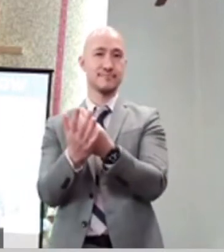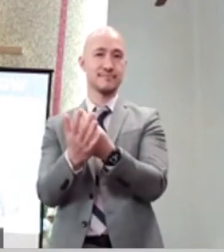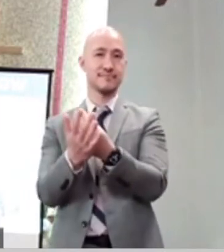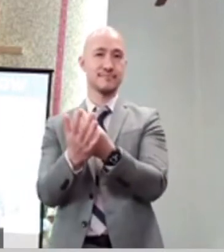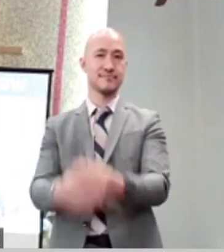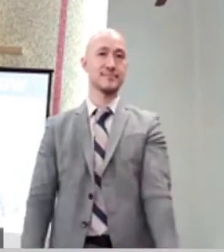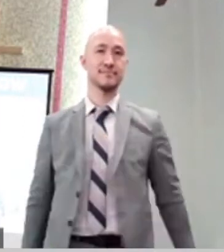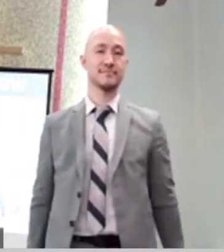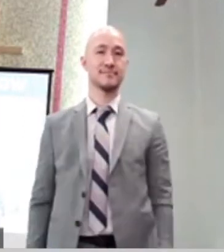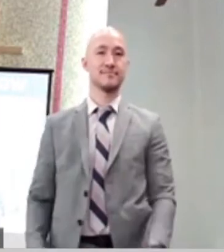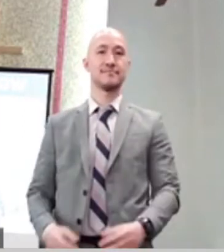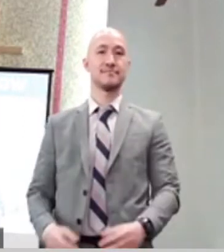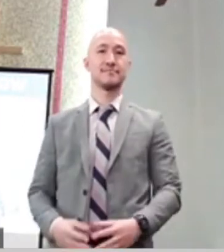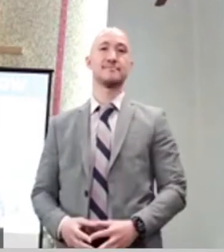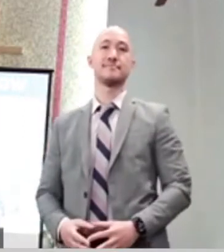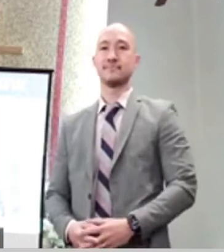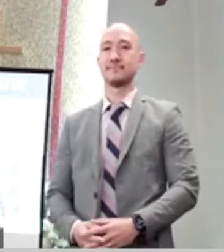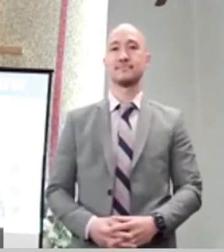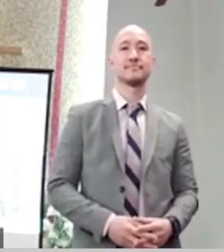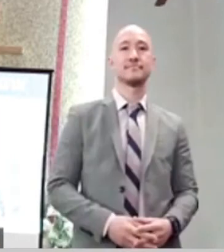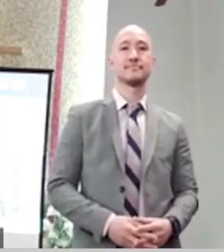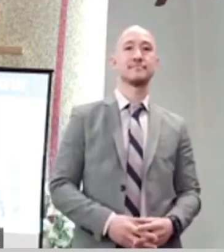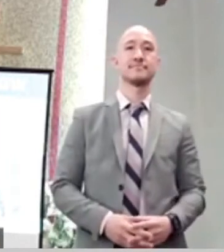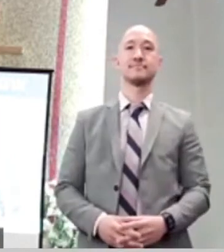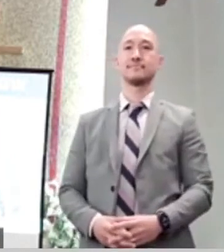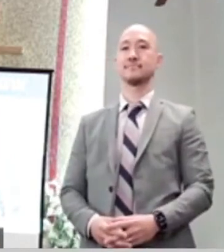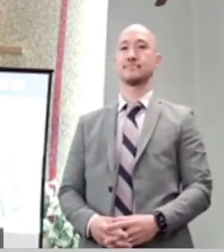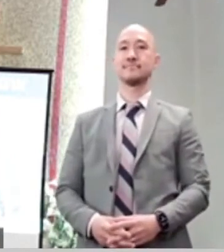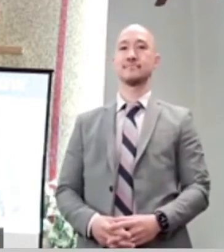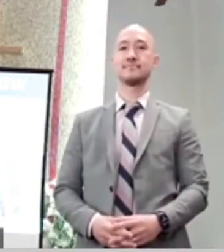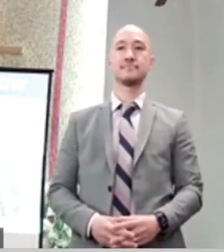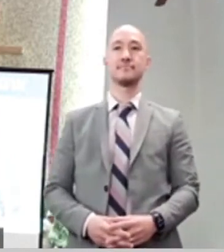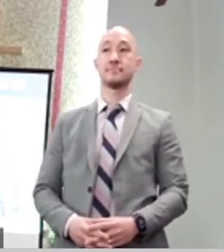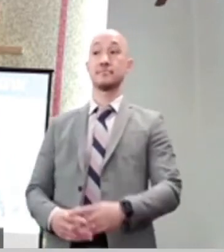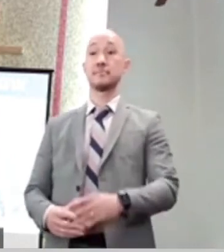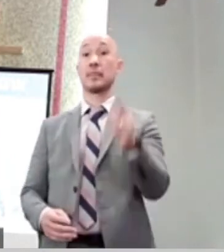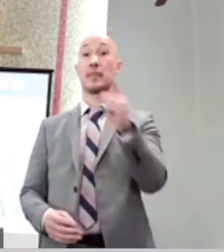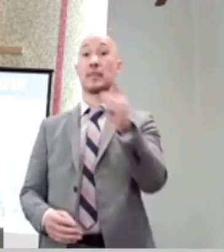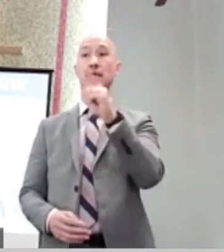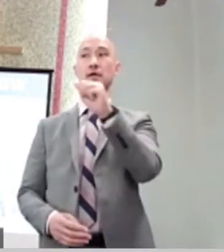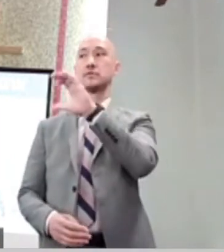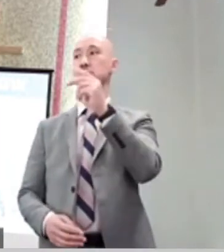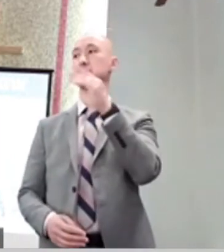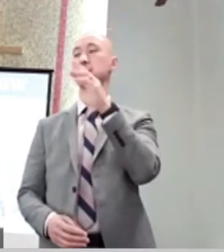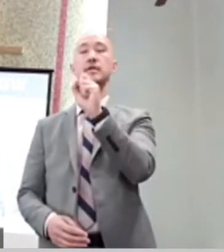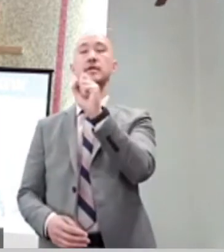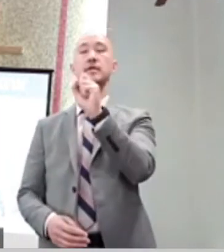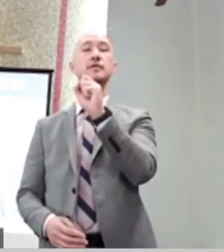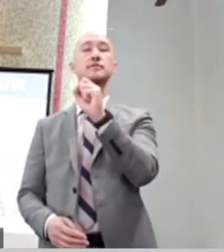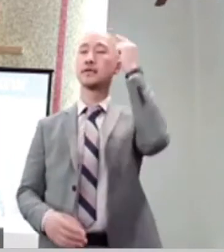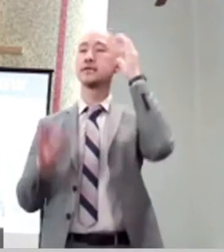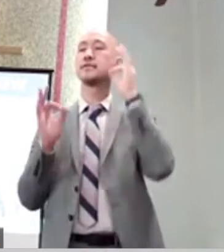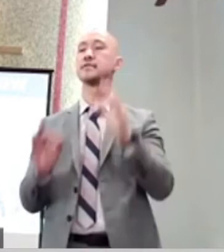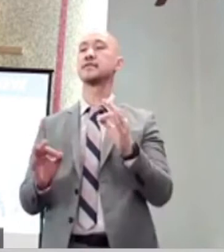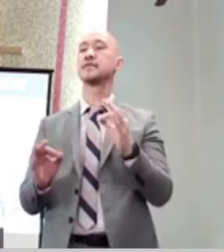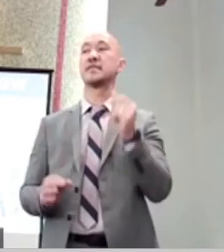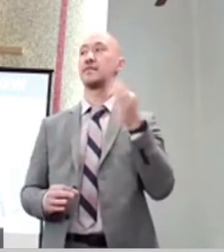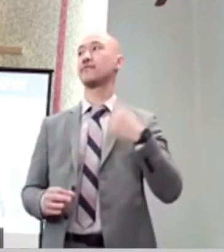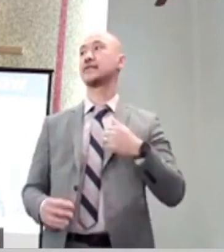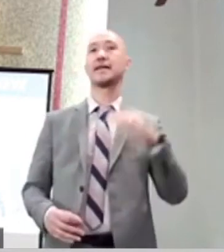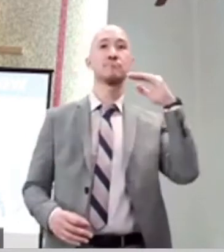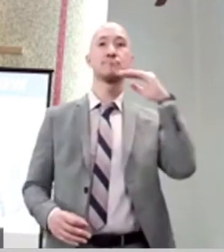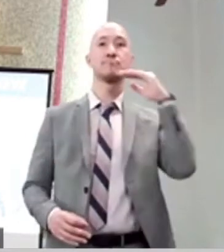feast in his house, he said, if I have cheated anybody, I'll pay them back 7 times. Now, he should